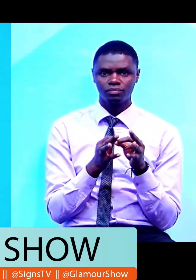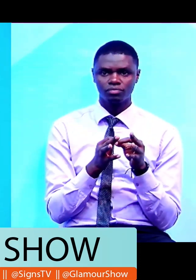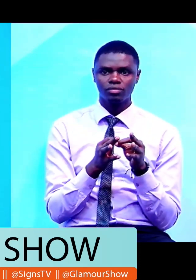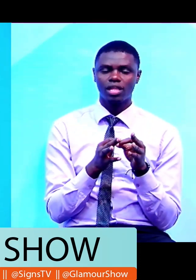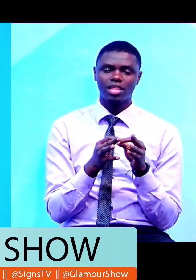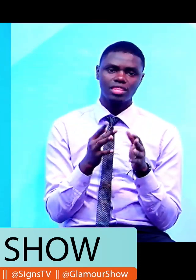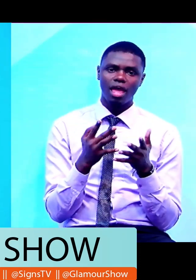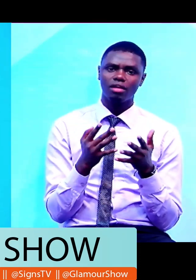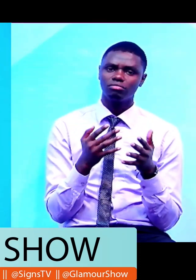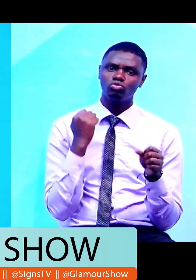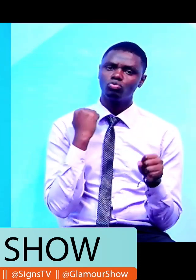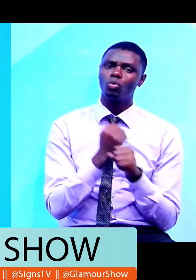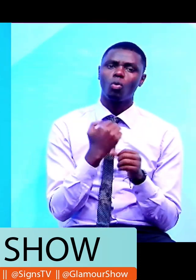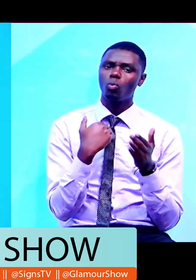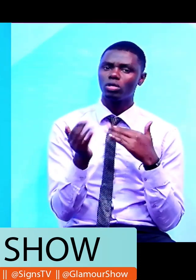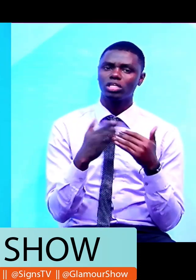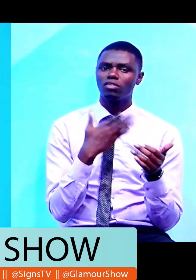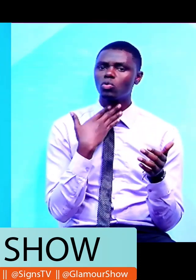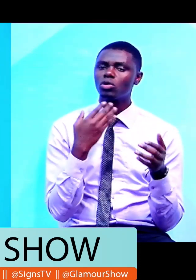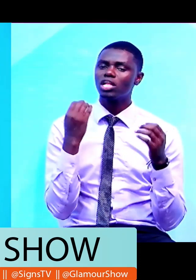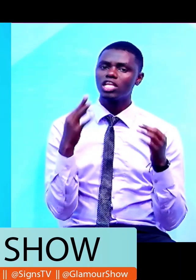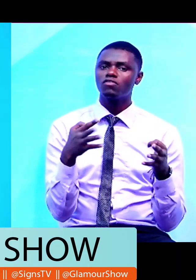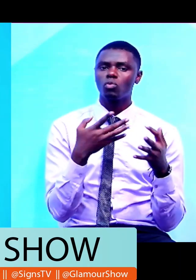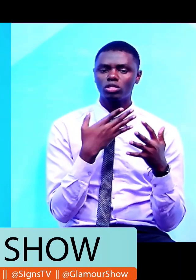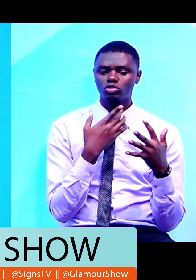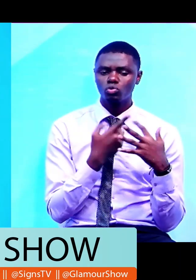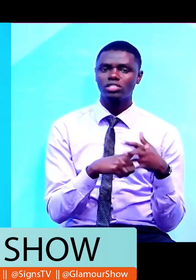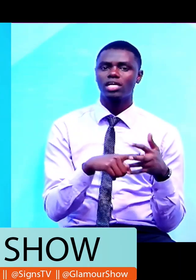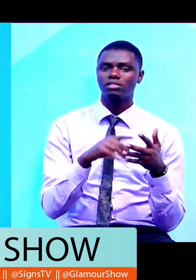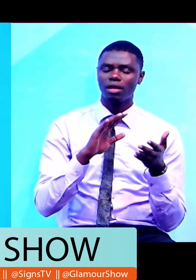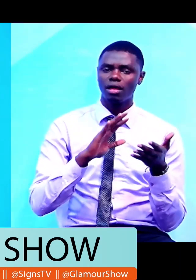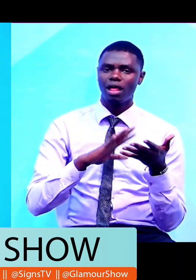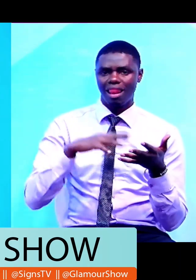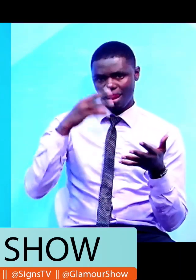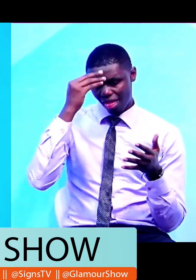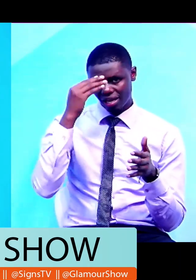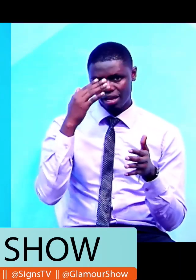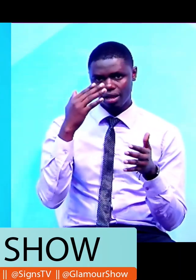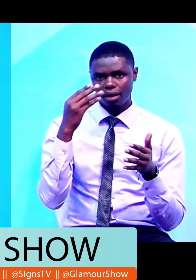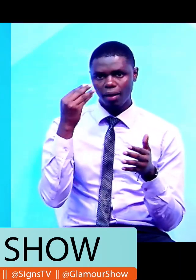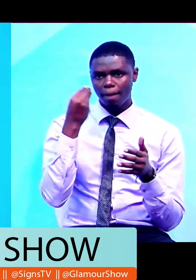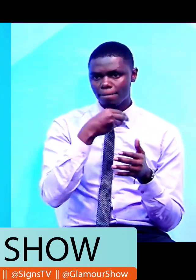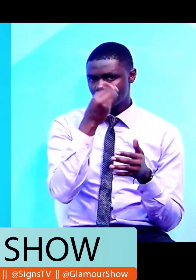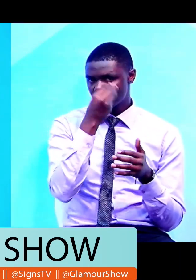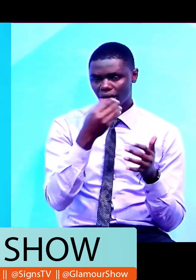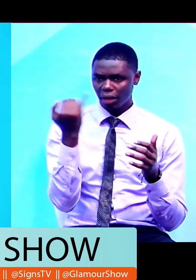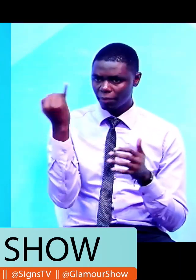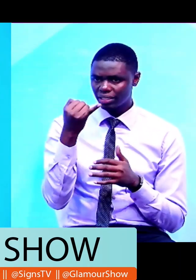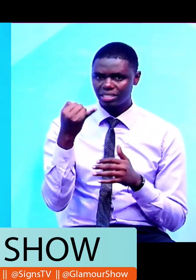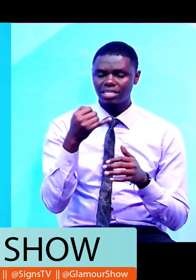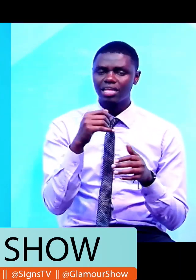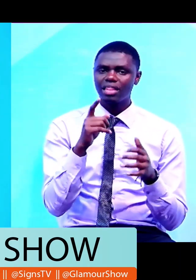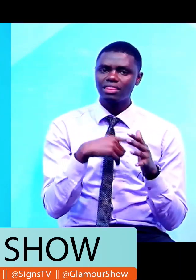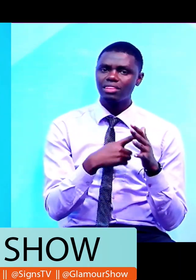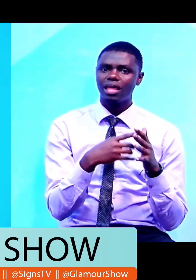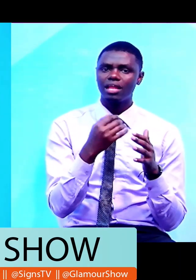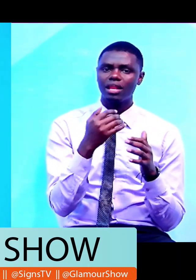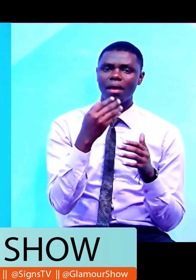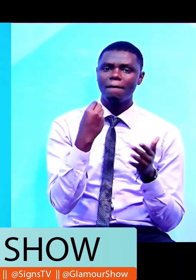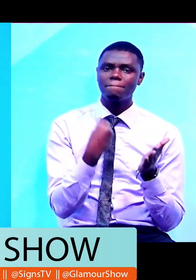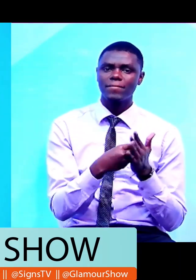for whatever you want. If you want to start being a makeup artist and you don't have the money for a cosmetology